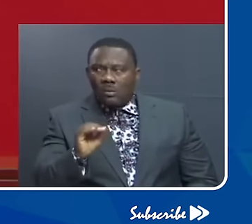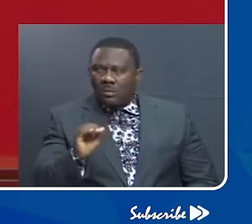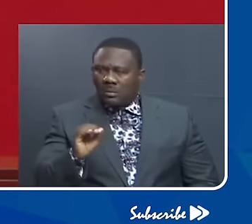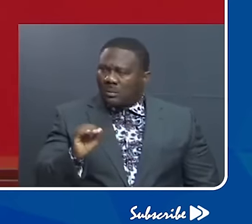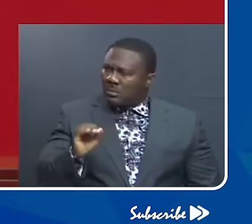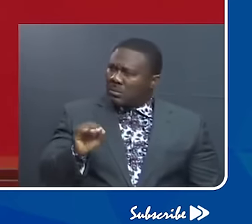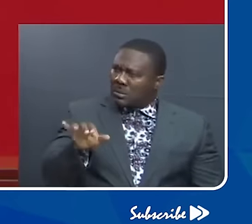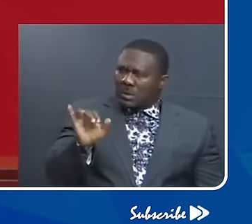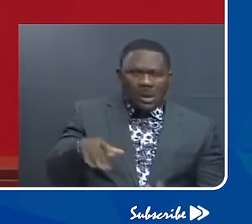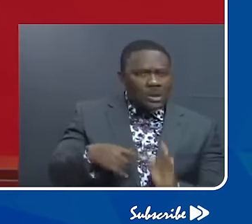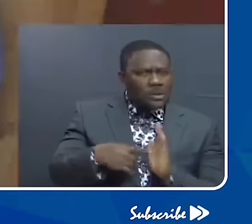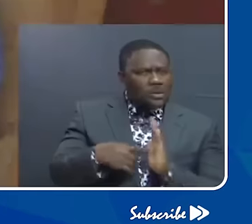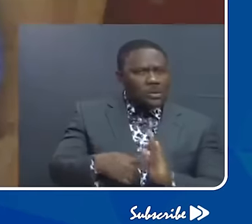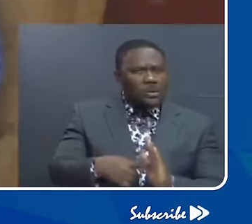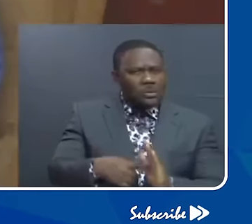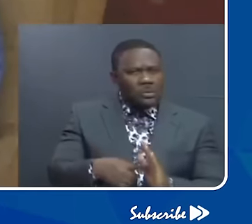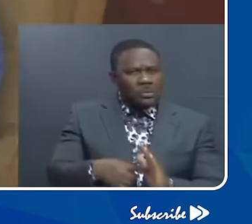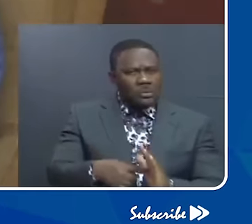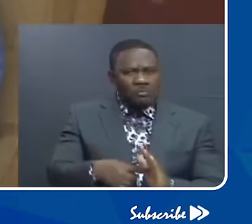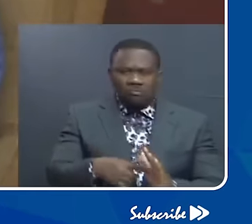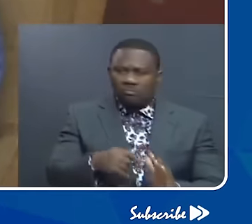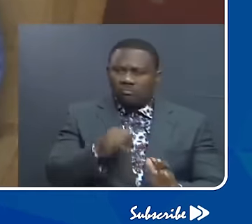branch, but also